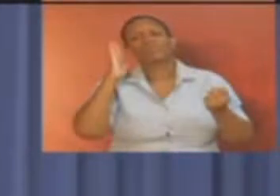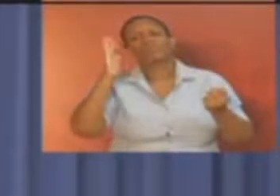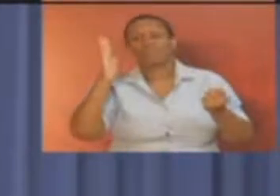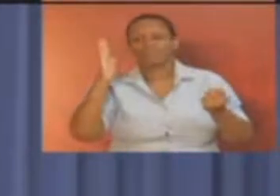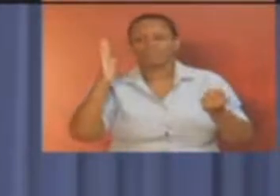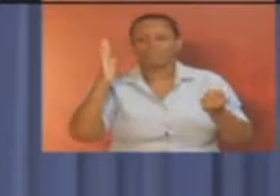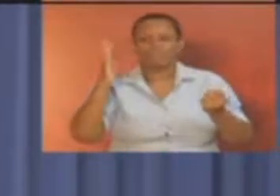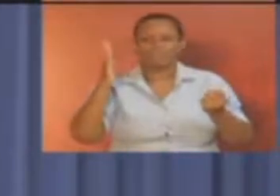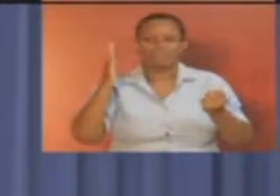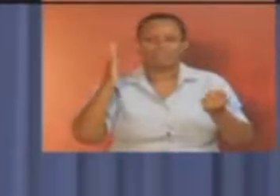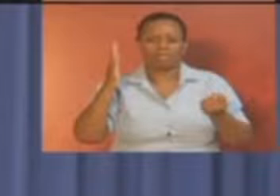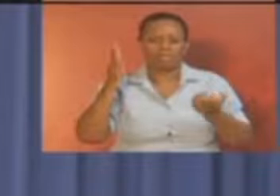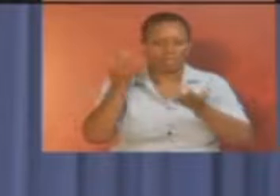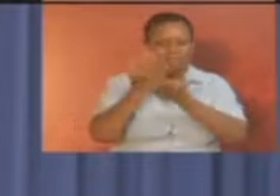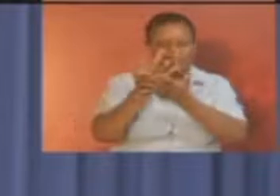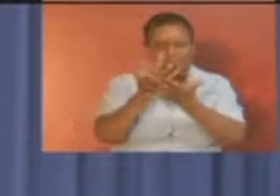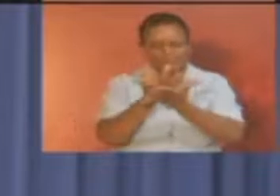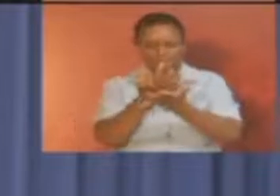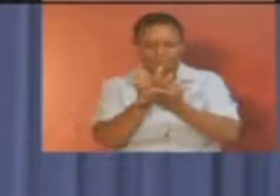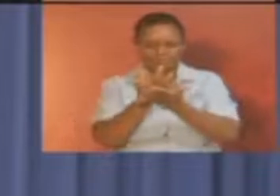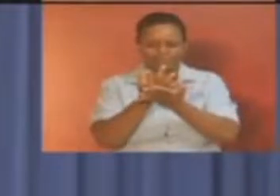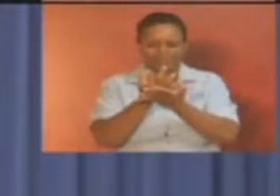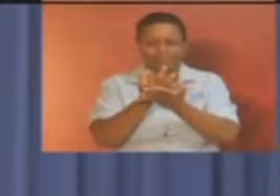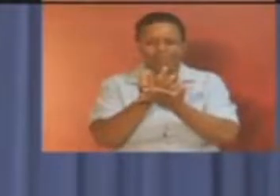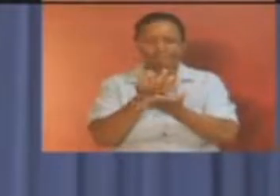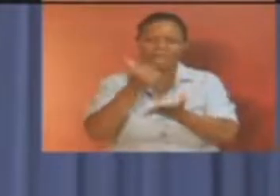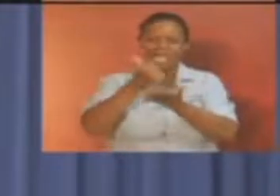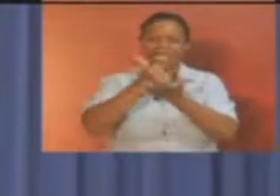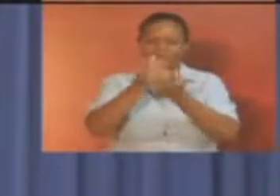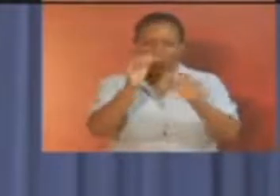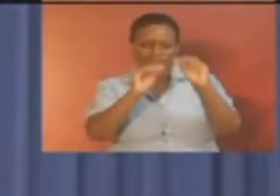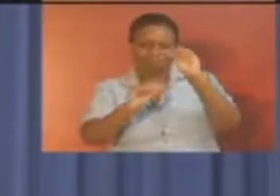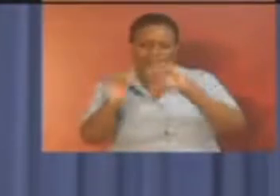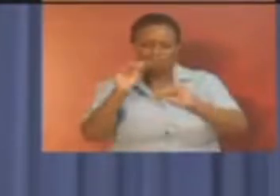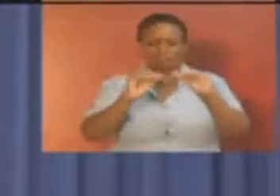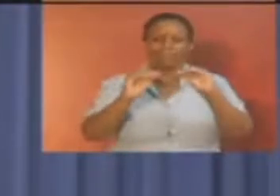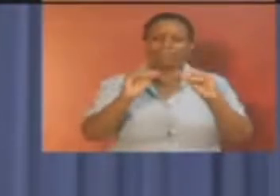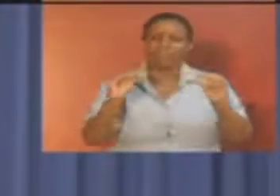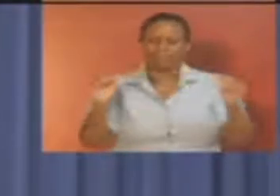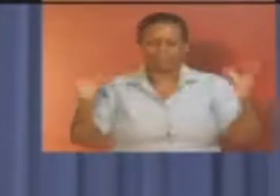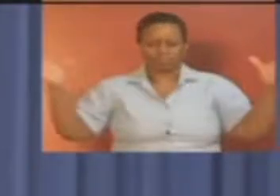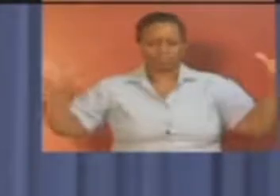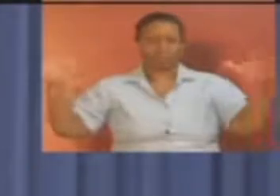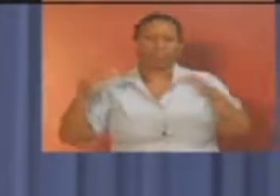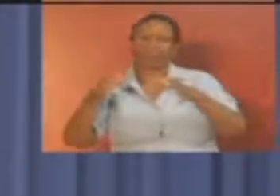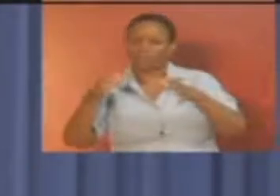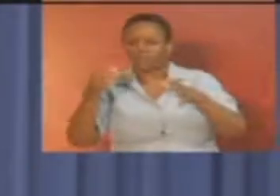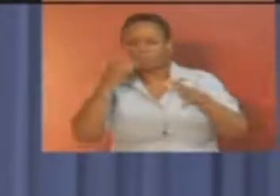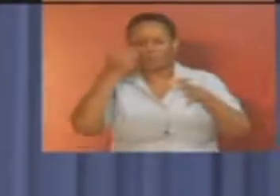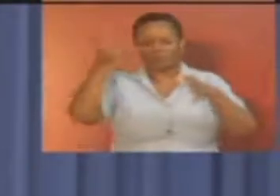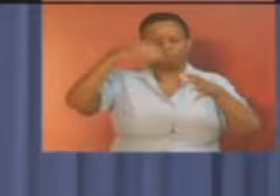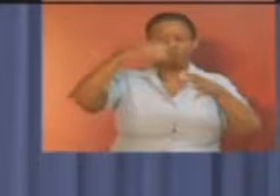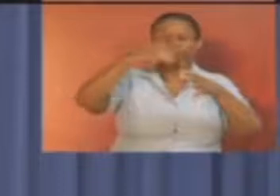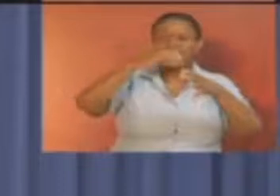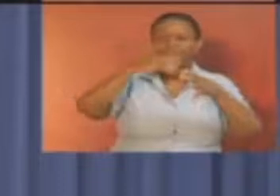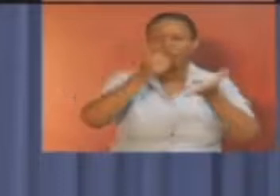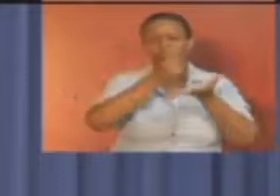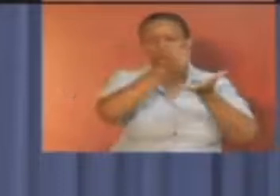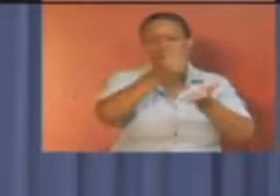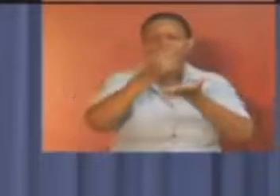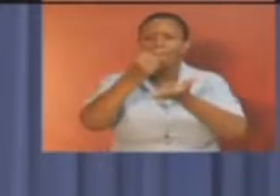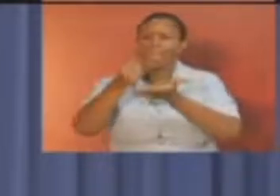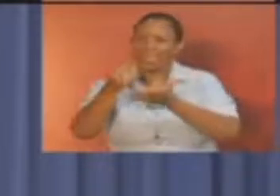supported. And with respect to these food packages, we'll use the same system we used last year, asking